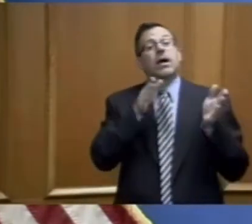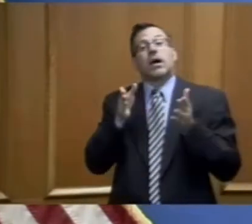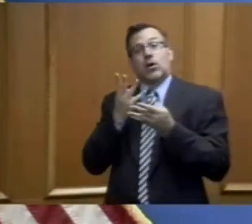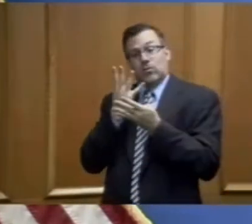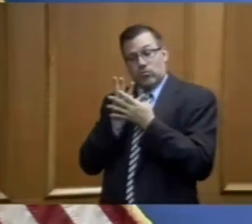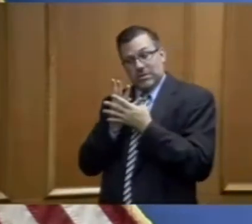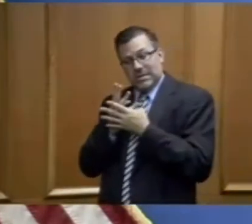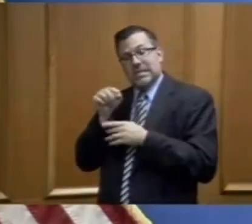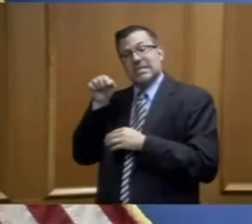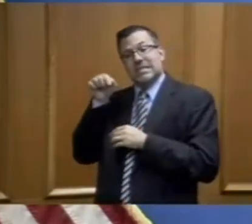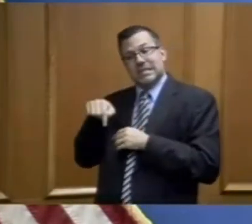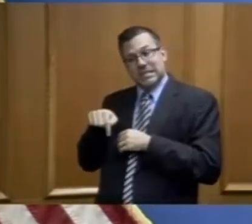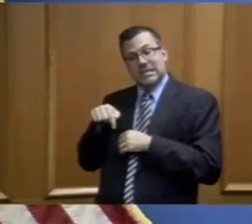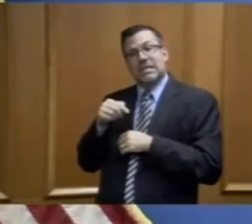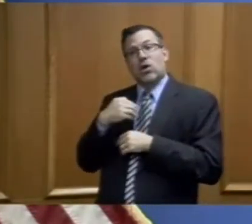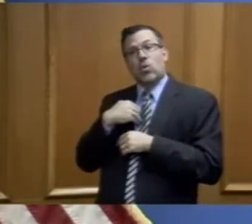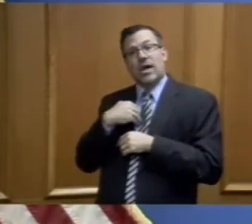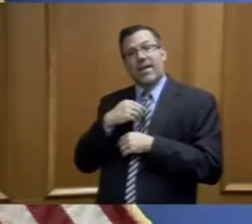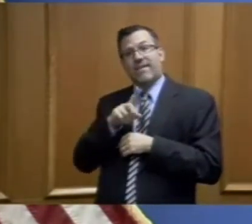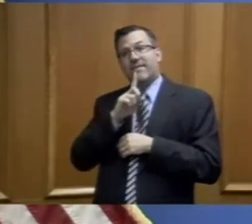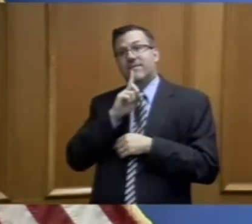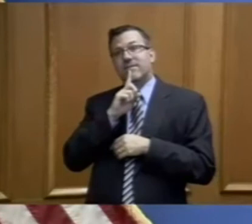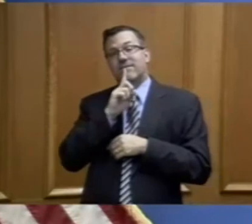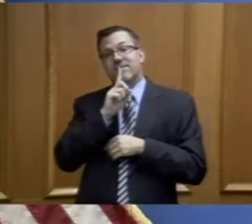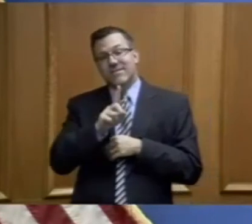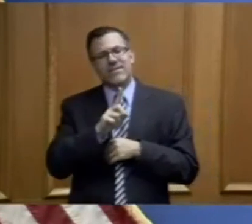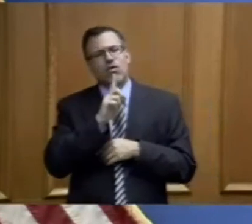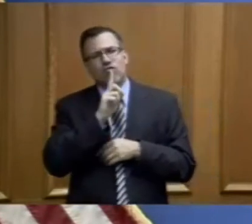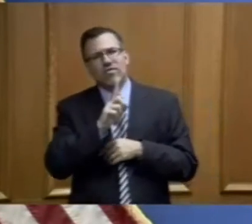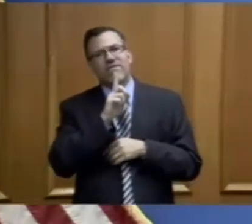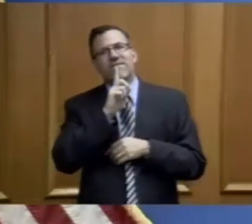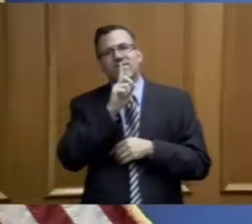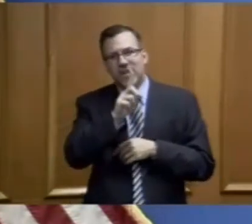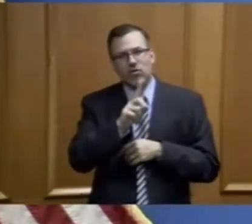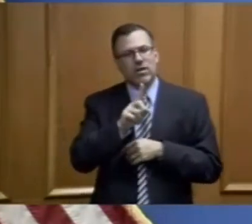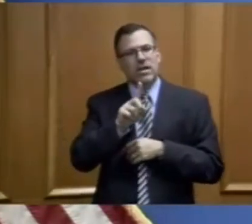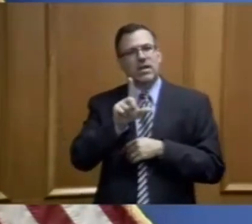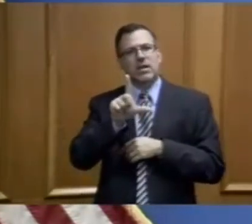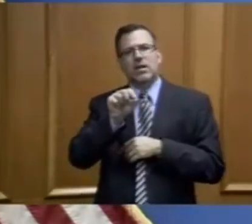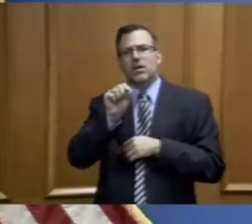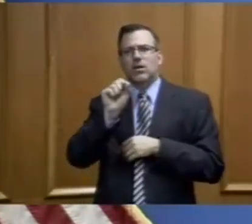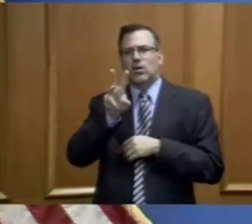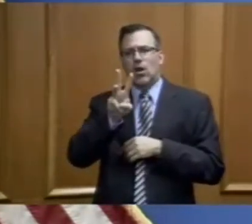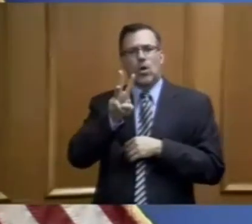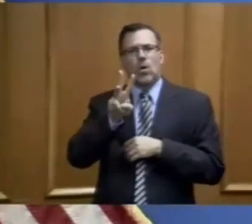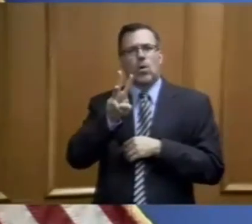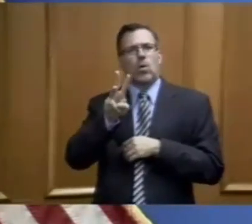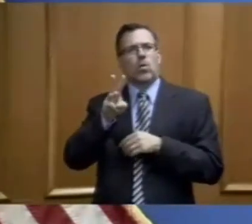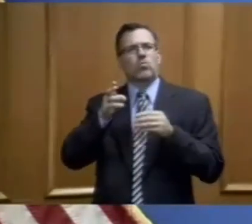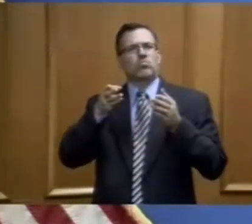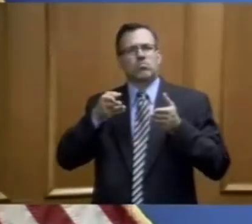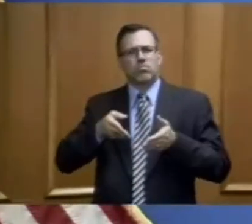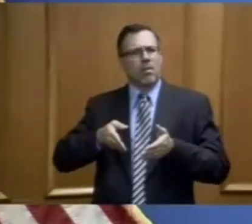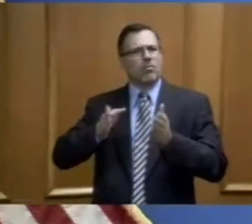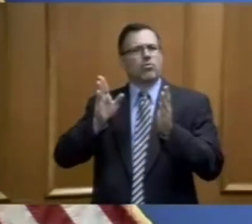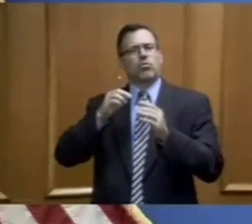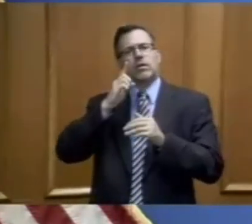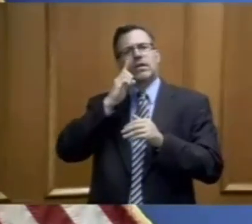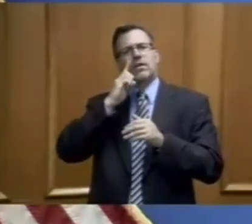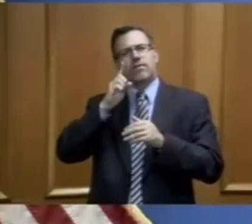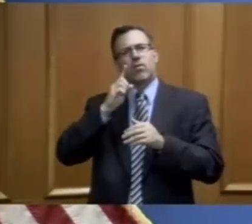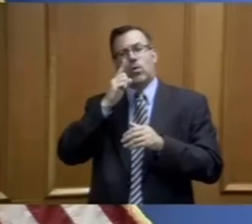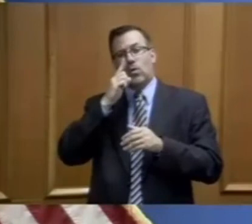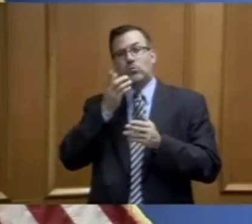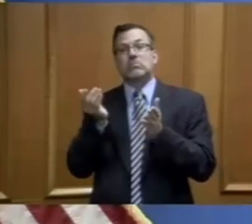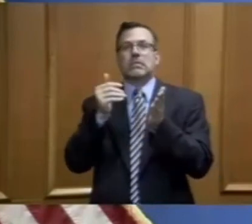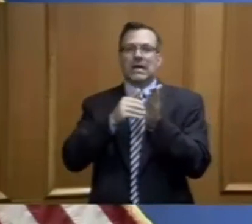we have a very low threshold of mass retesting. That there's not a certain number, but what it